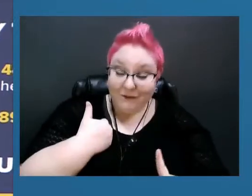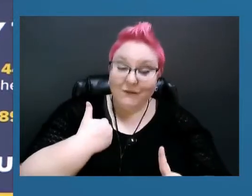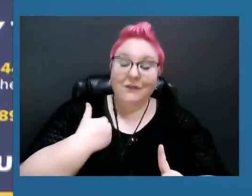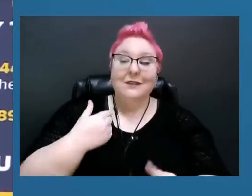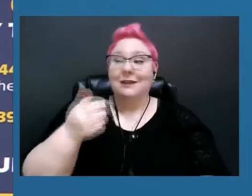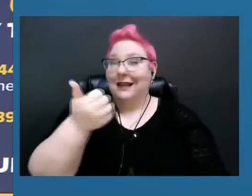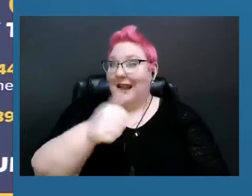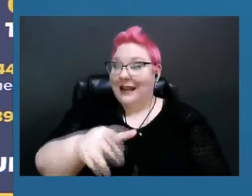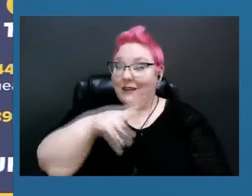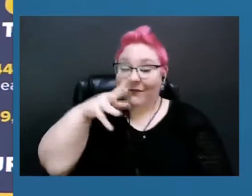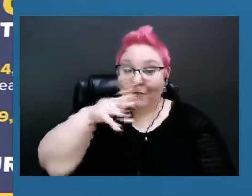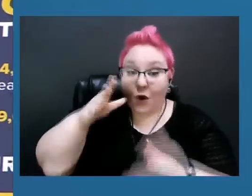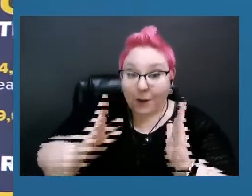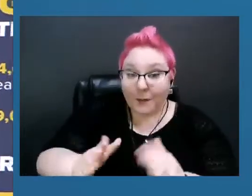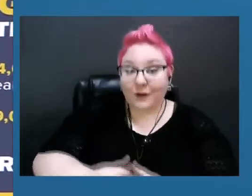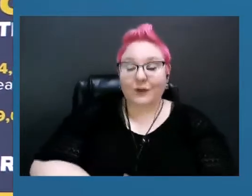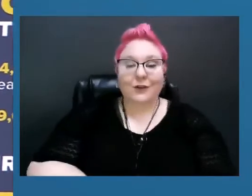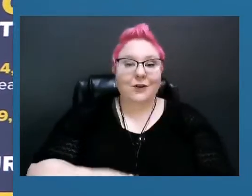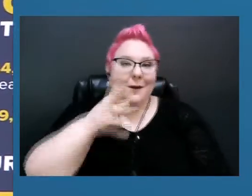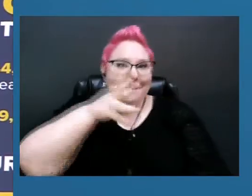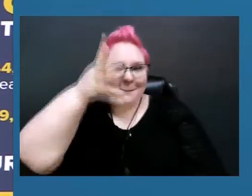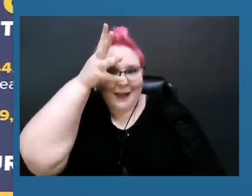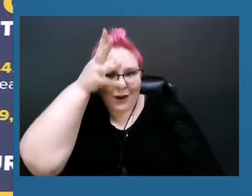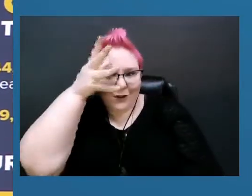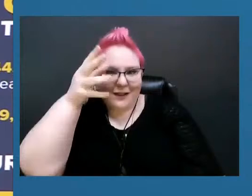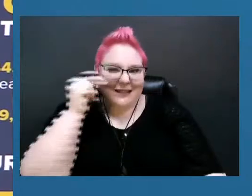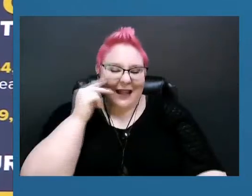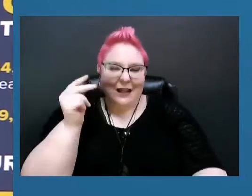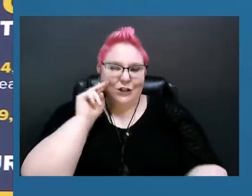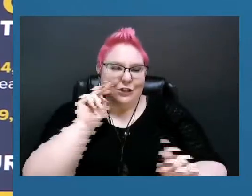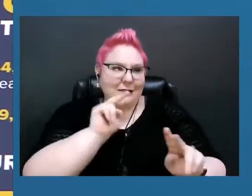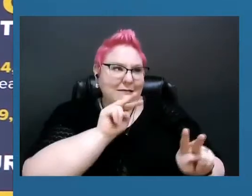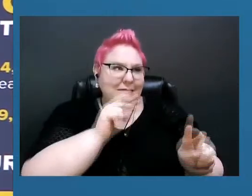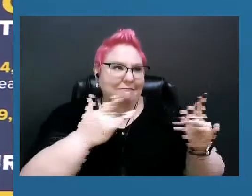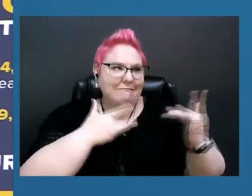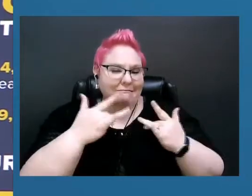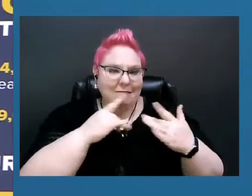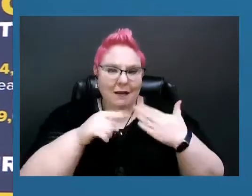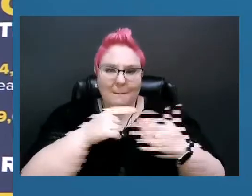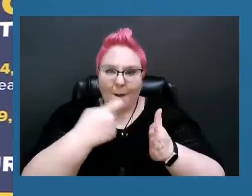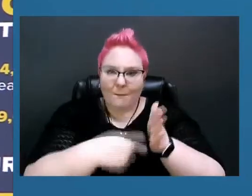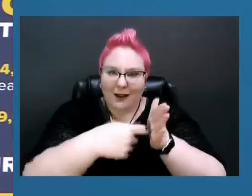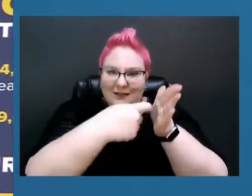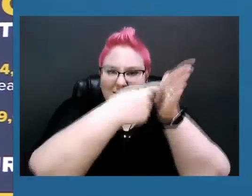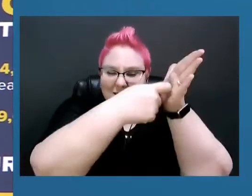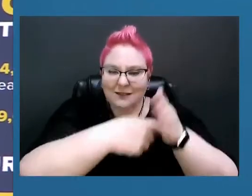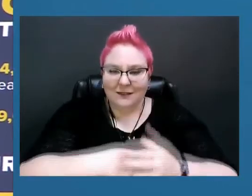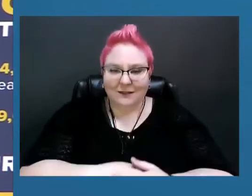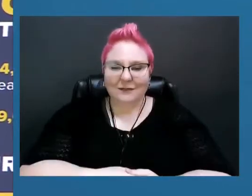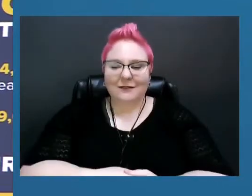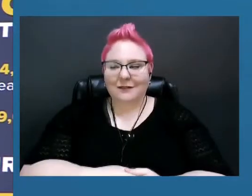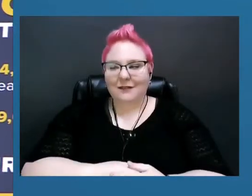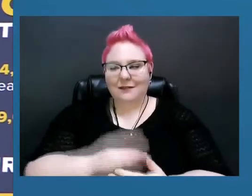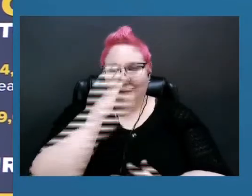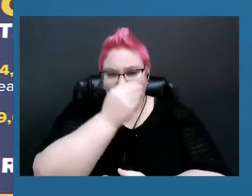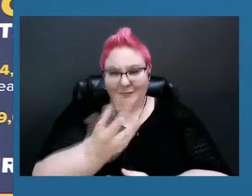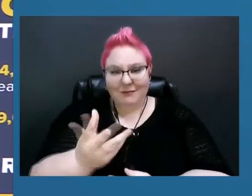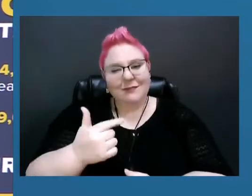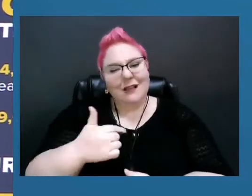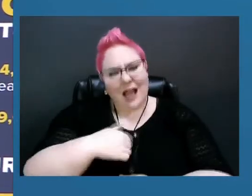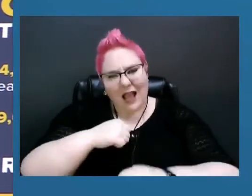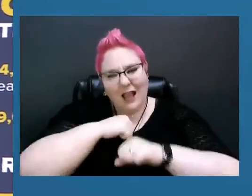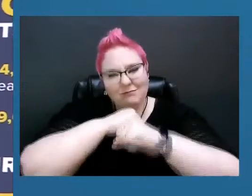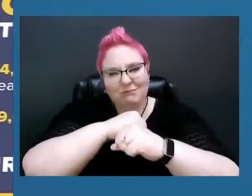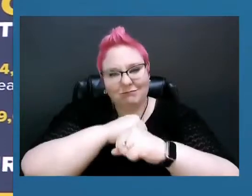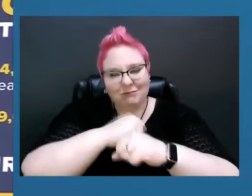farmer, every parent that's watching prices climb, I want you to know this. I have your back.